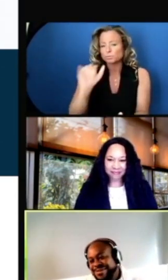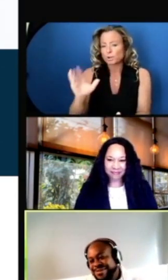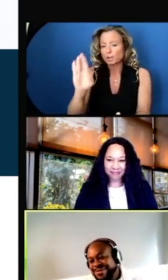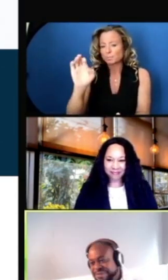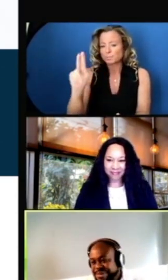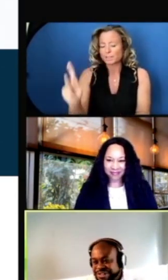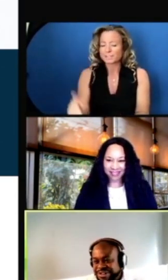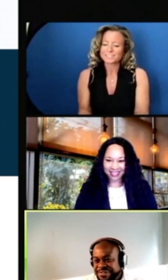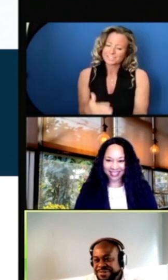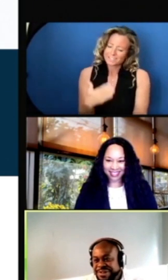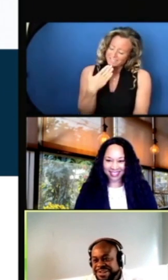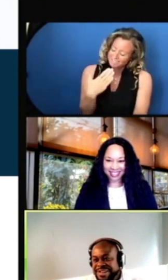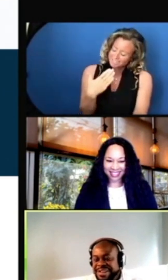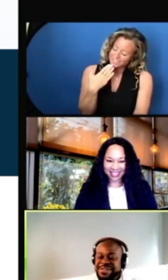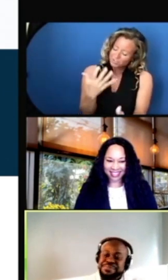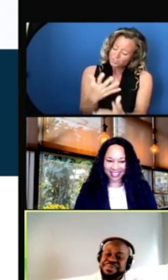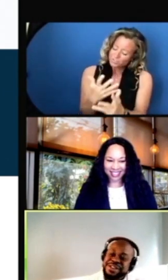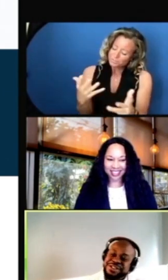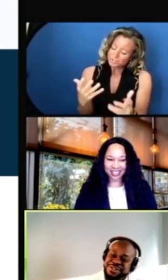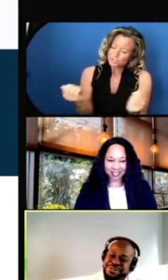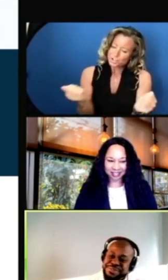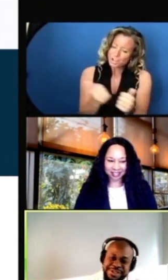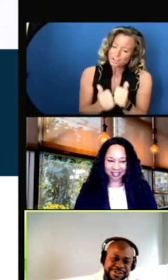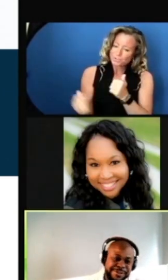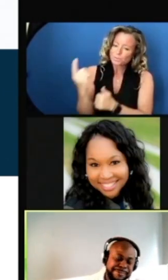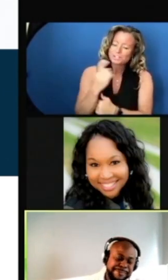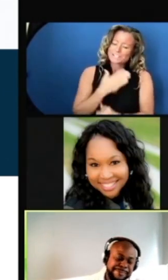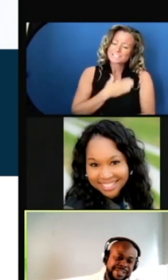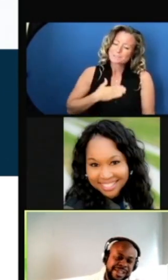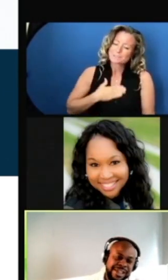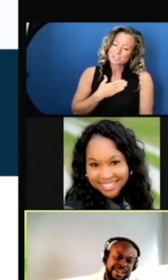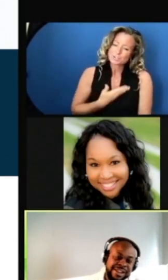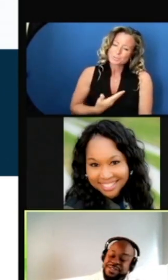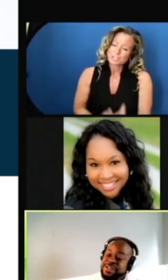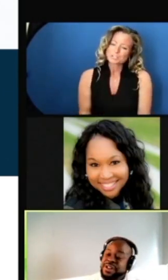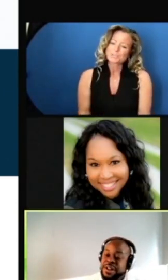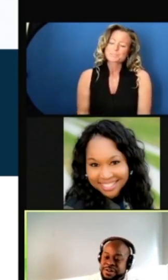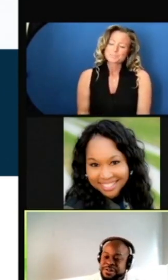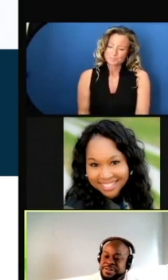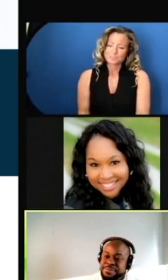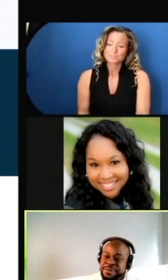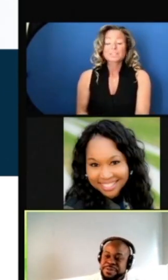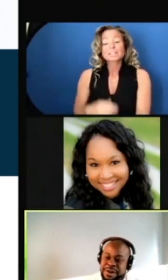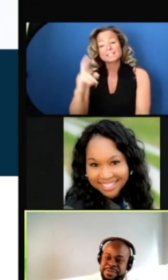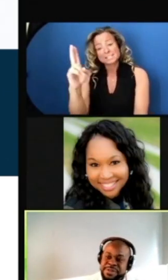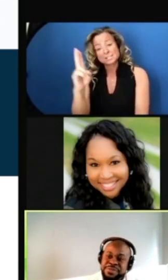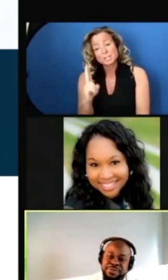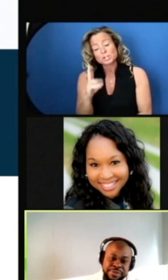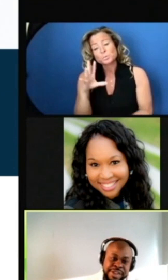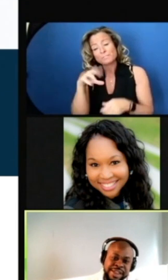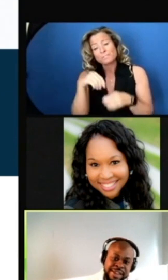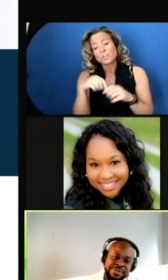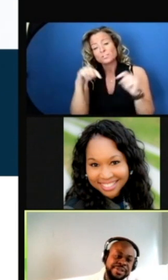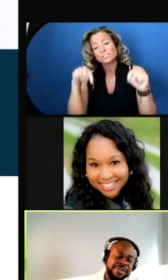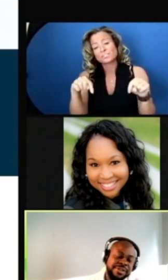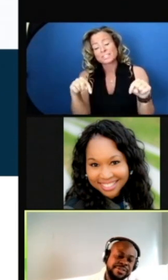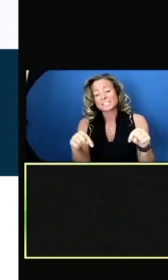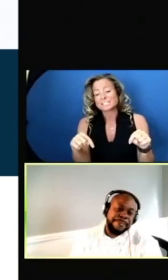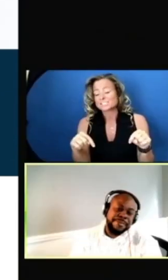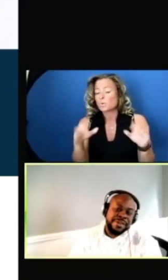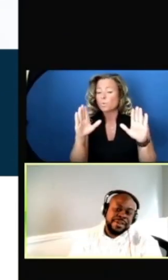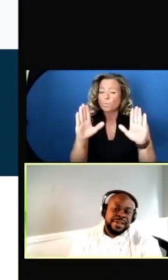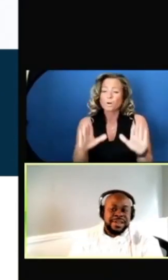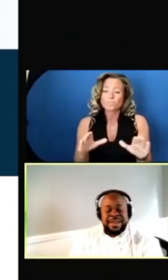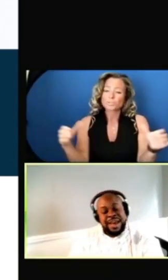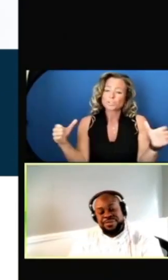Thank you very much, everyone. It is a pleasure to be here, and it is an honor to be a part of this great gathering.